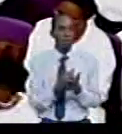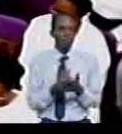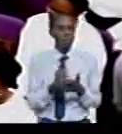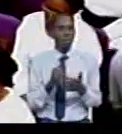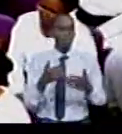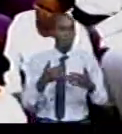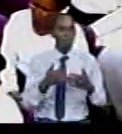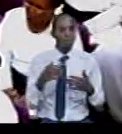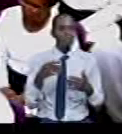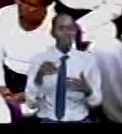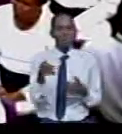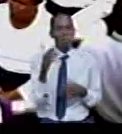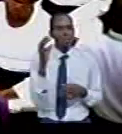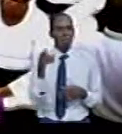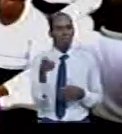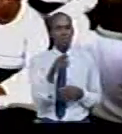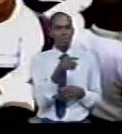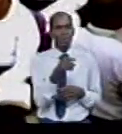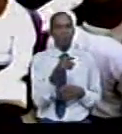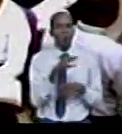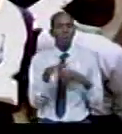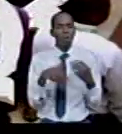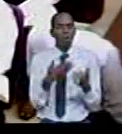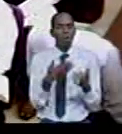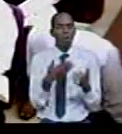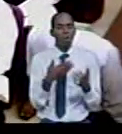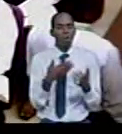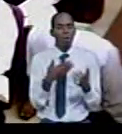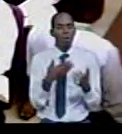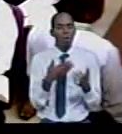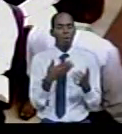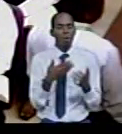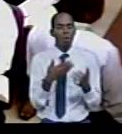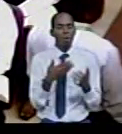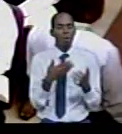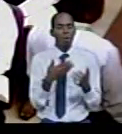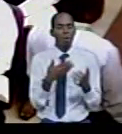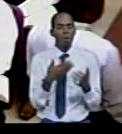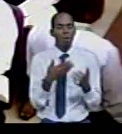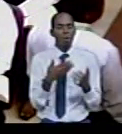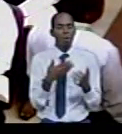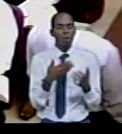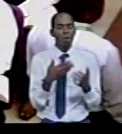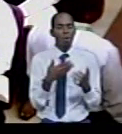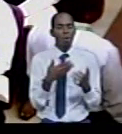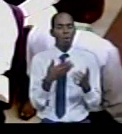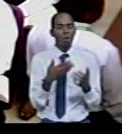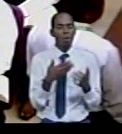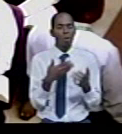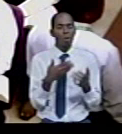the believers and the unbelievers, all that had him were amazed.